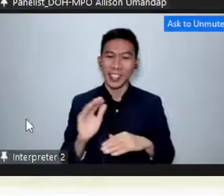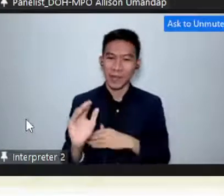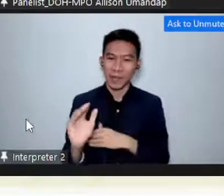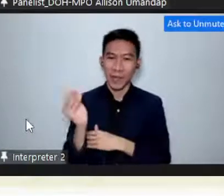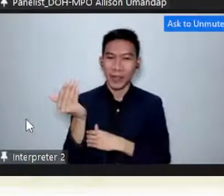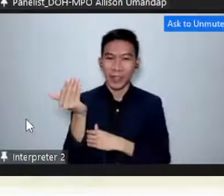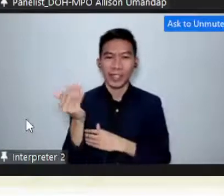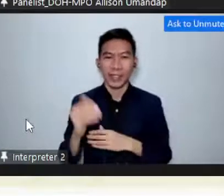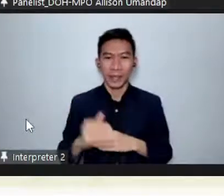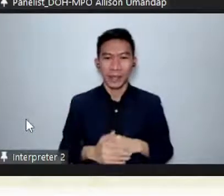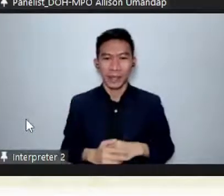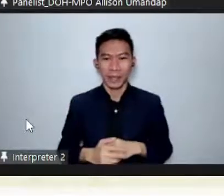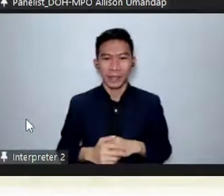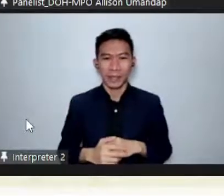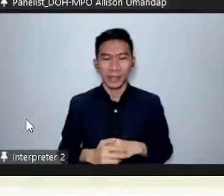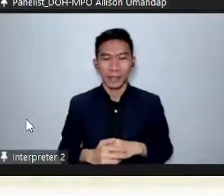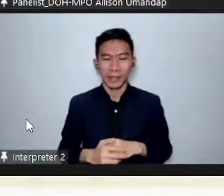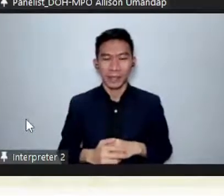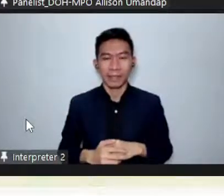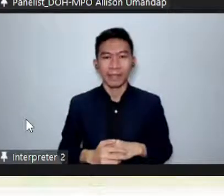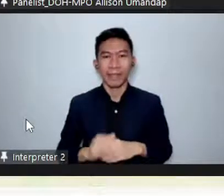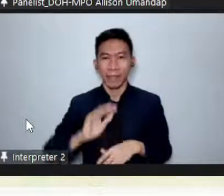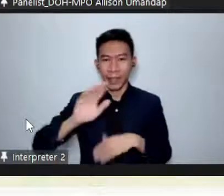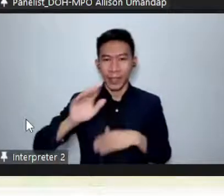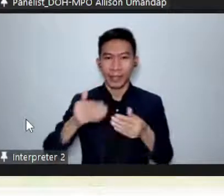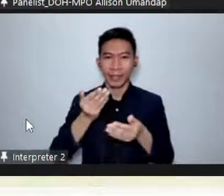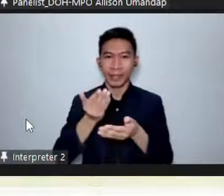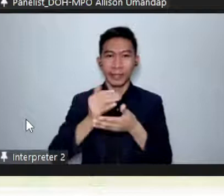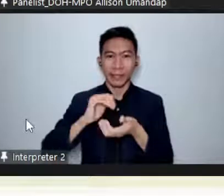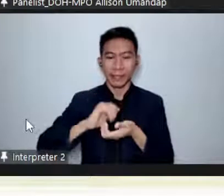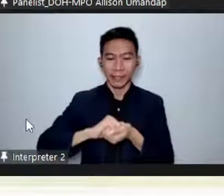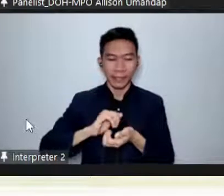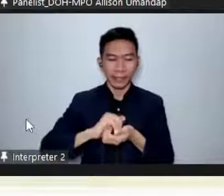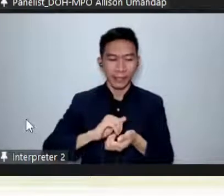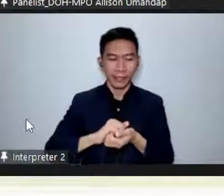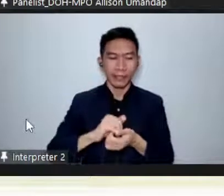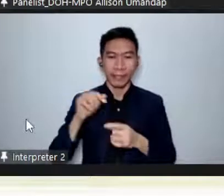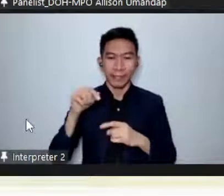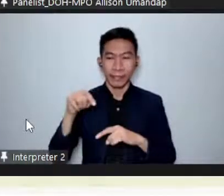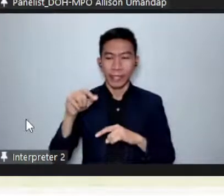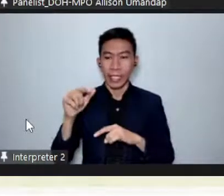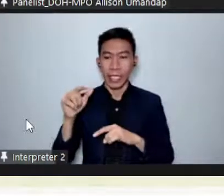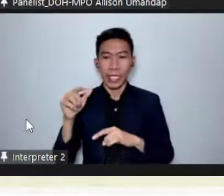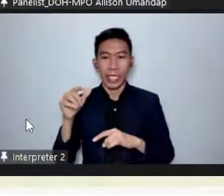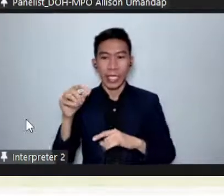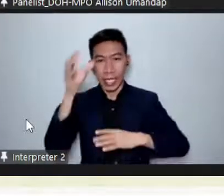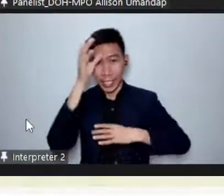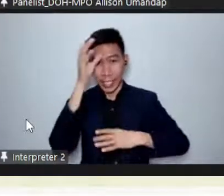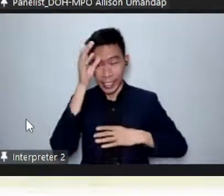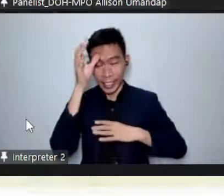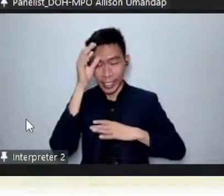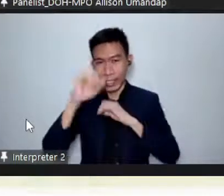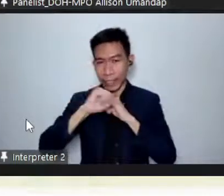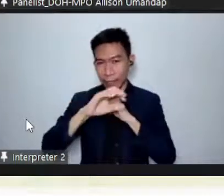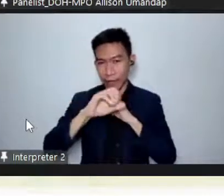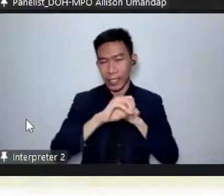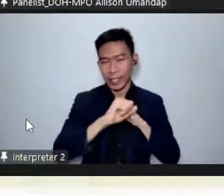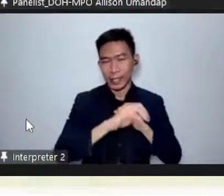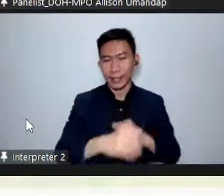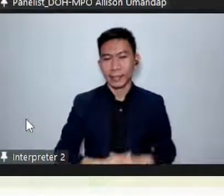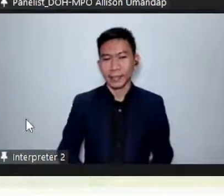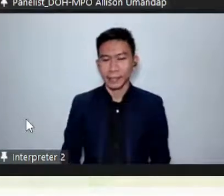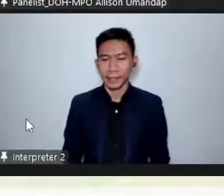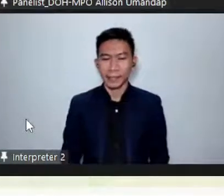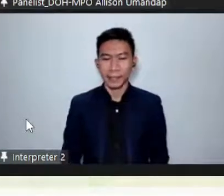lahat and to all our partners in our cancer portfolio or advocacy. I